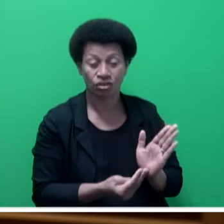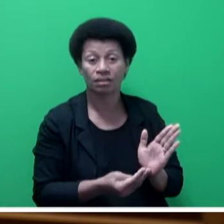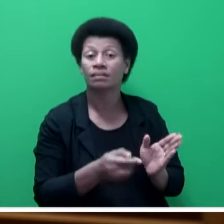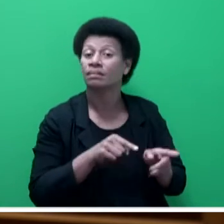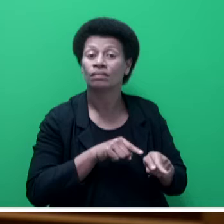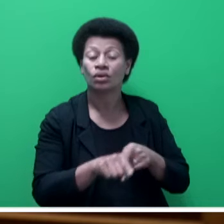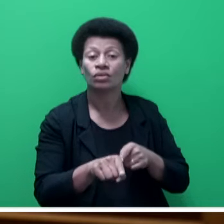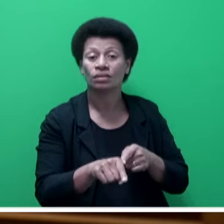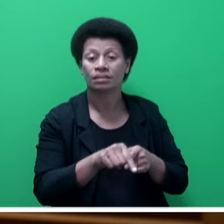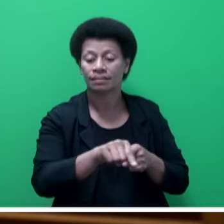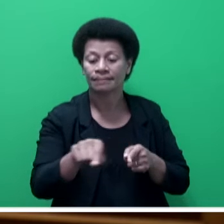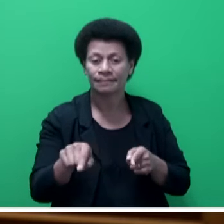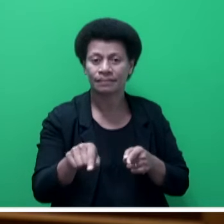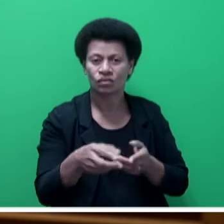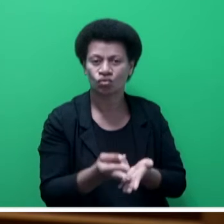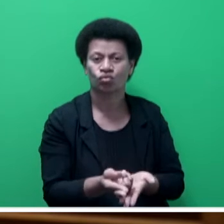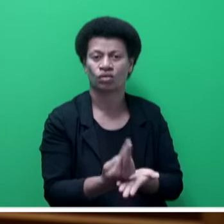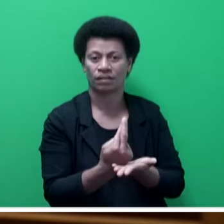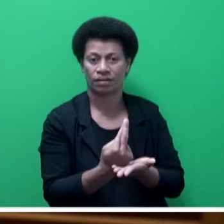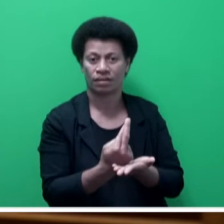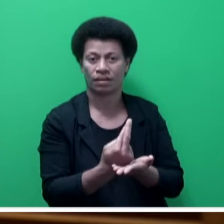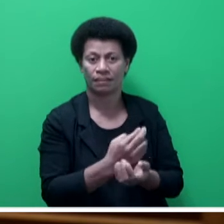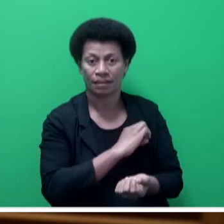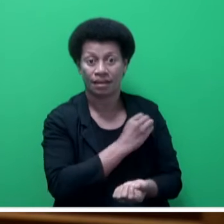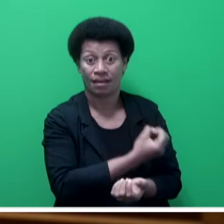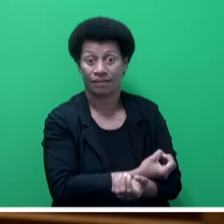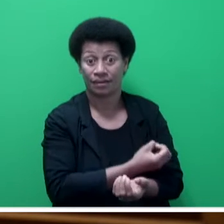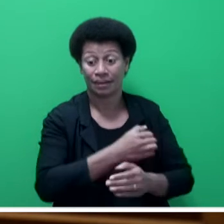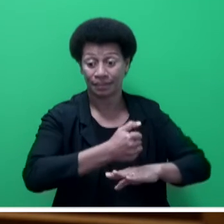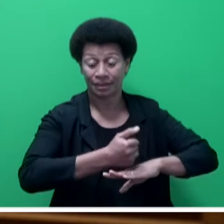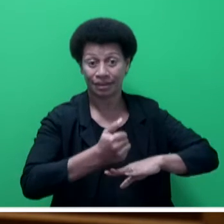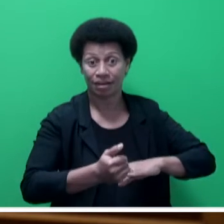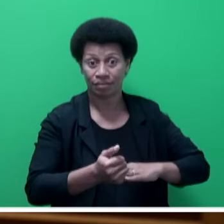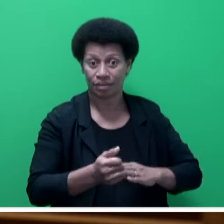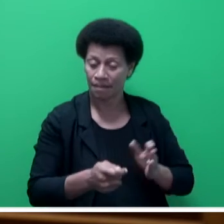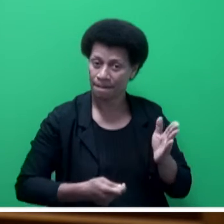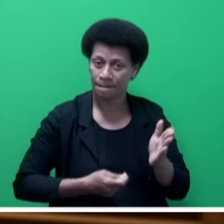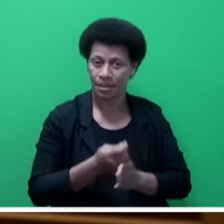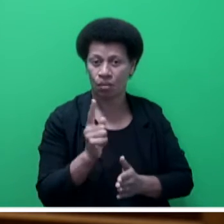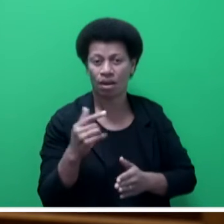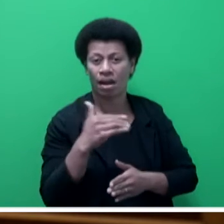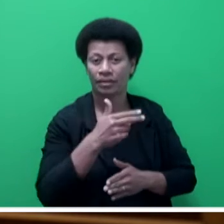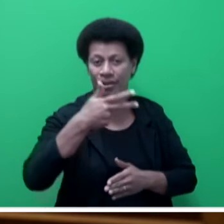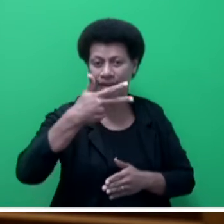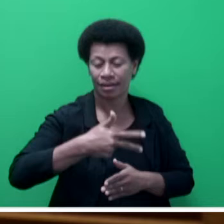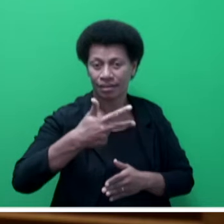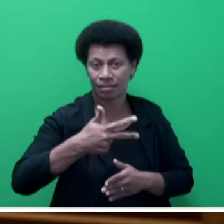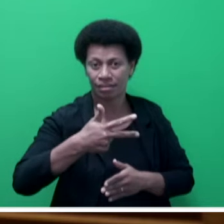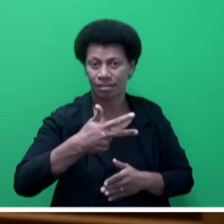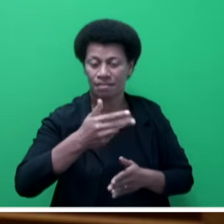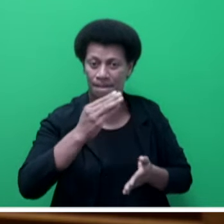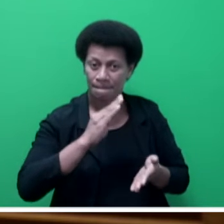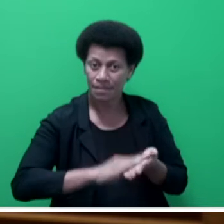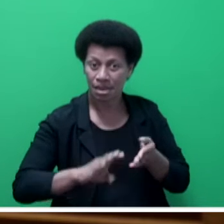our recovery efforts, sir. And the government has directly paid $118 million in unemployment benefit, which